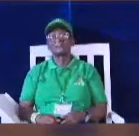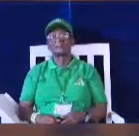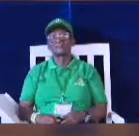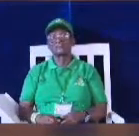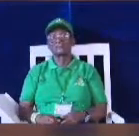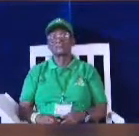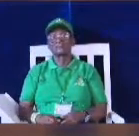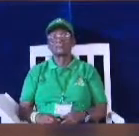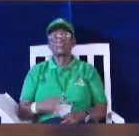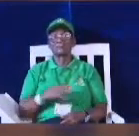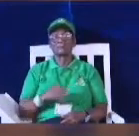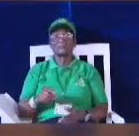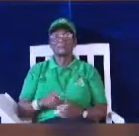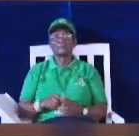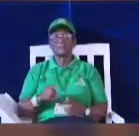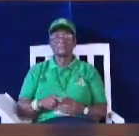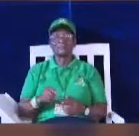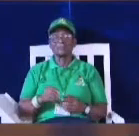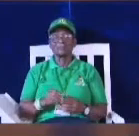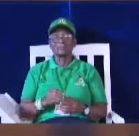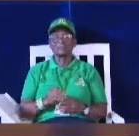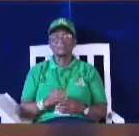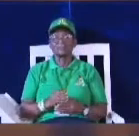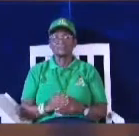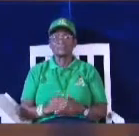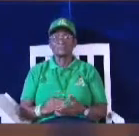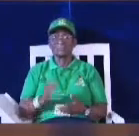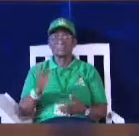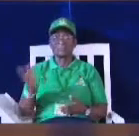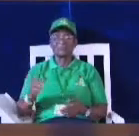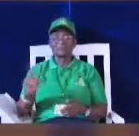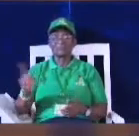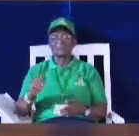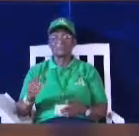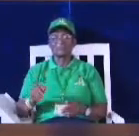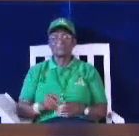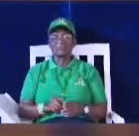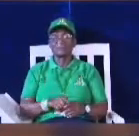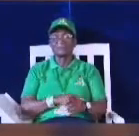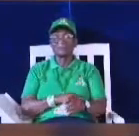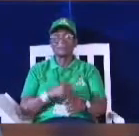And then somewhere along the line, tonight,